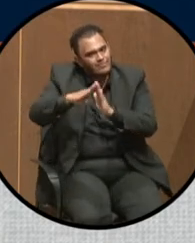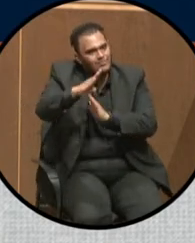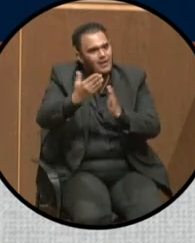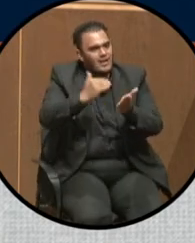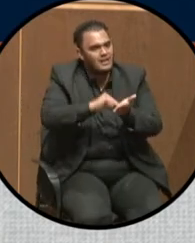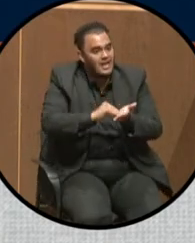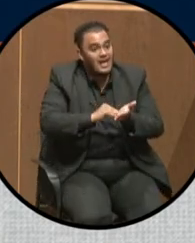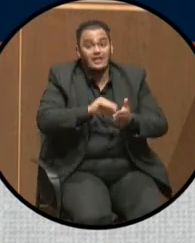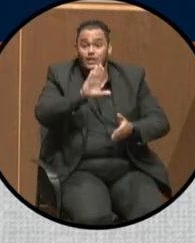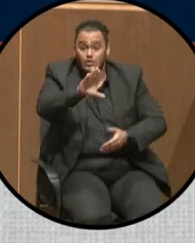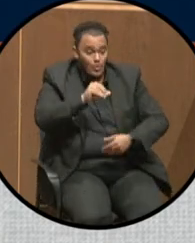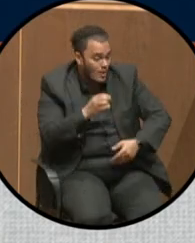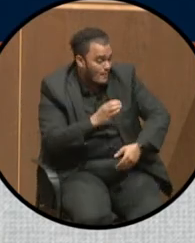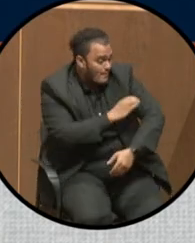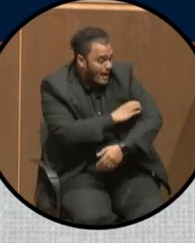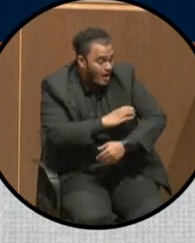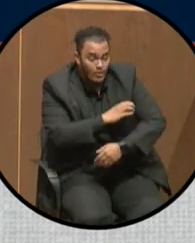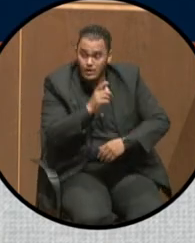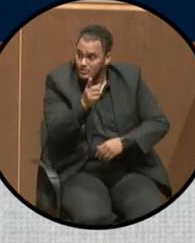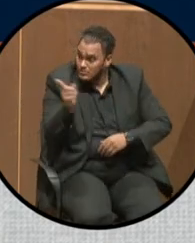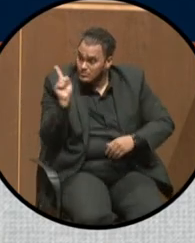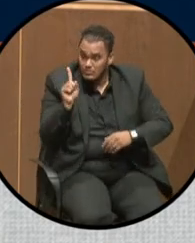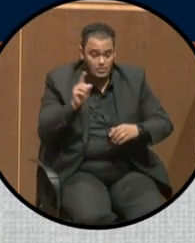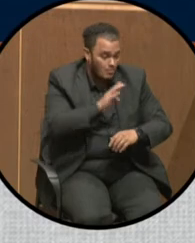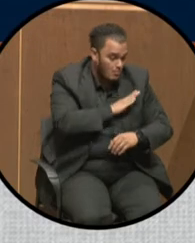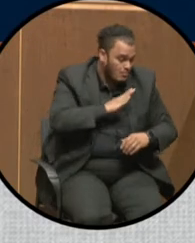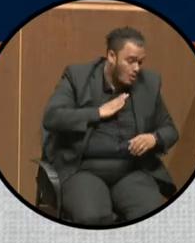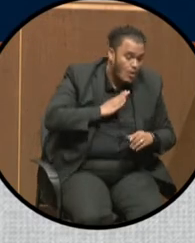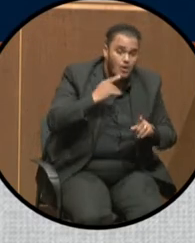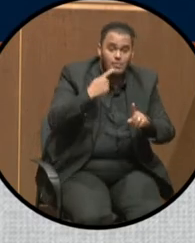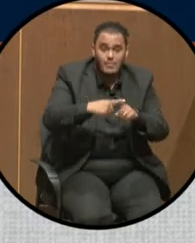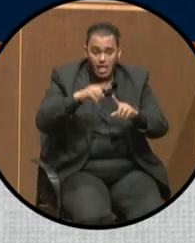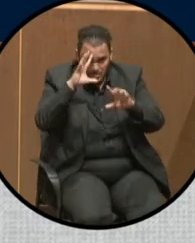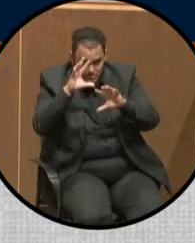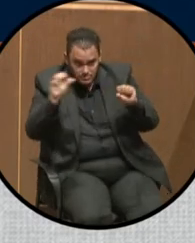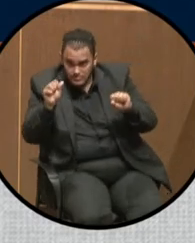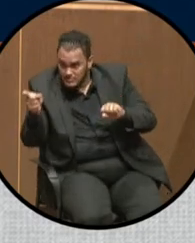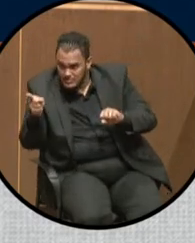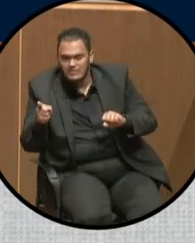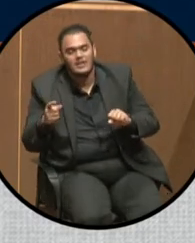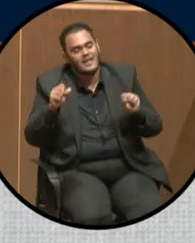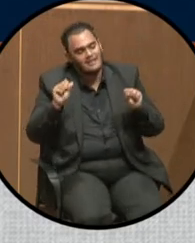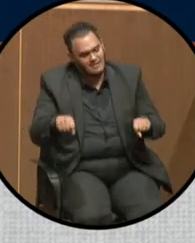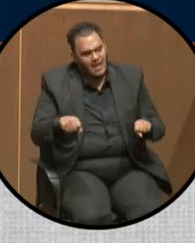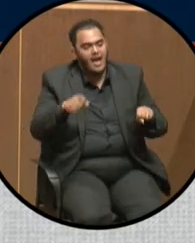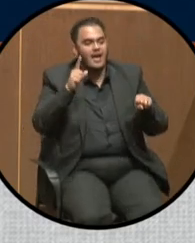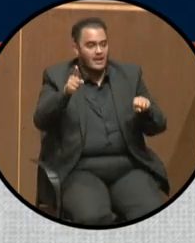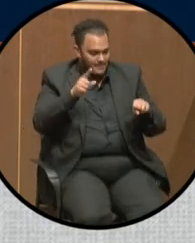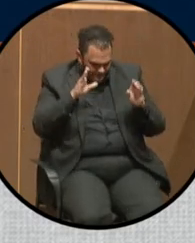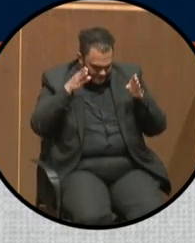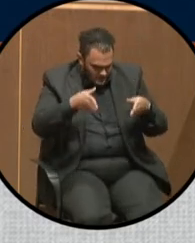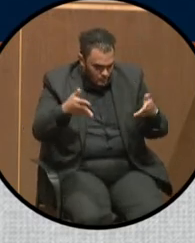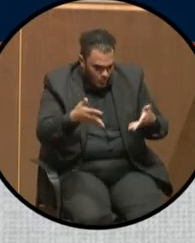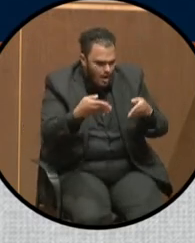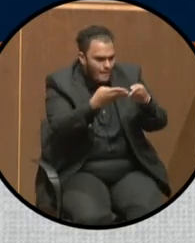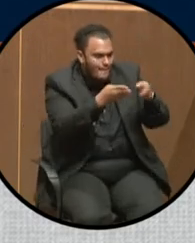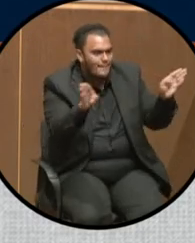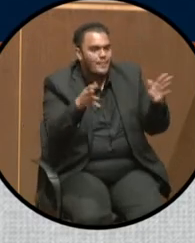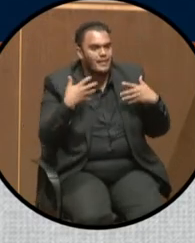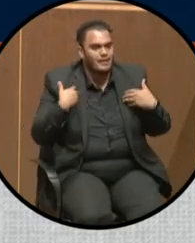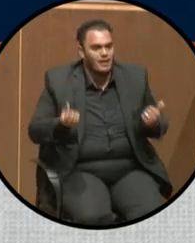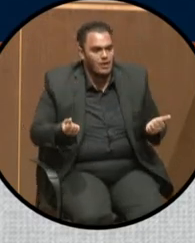as a board and as a superintendent is to safeguard the public's health. The cases of COVID-19 have increased in the last few